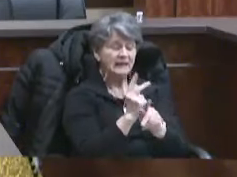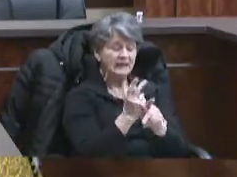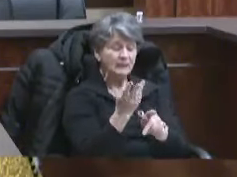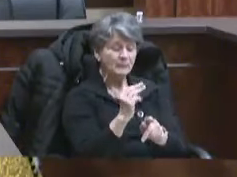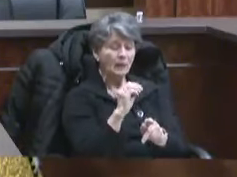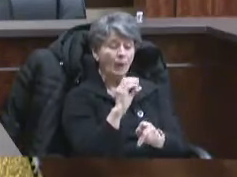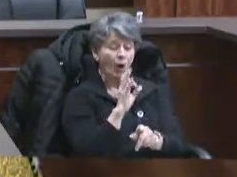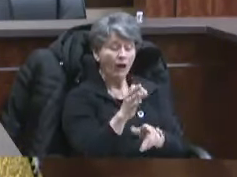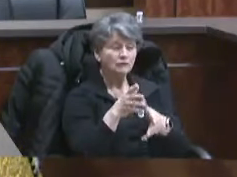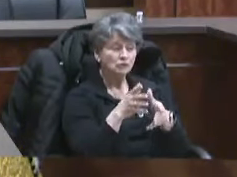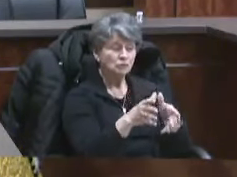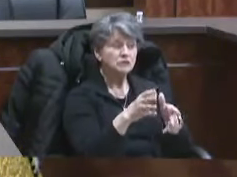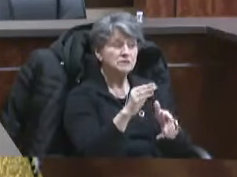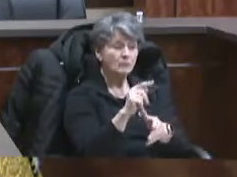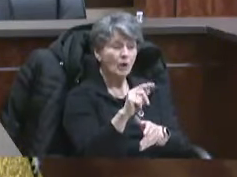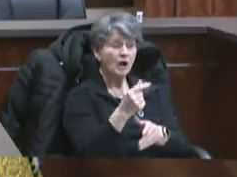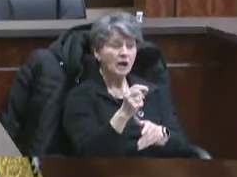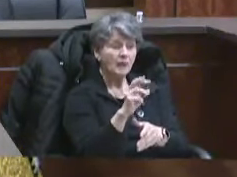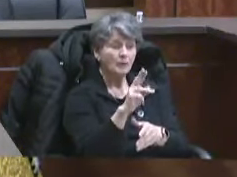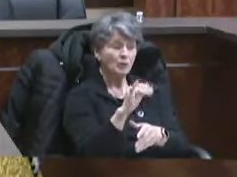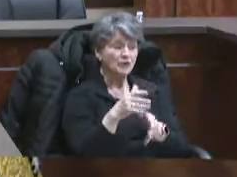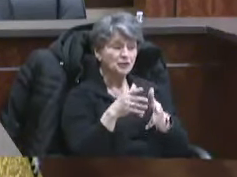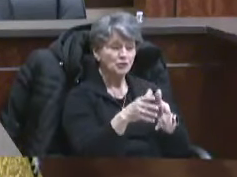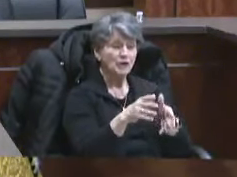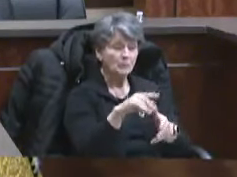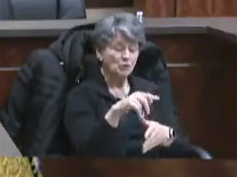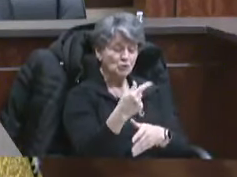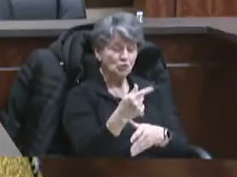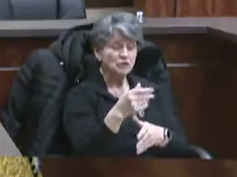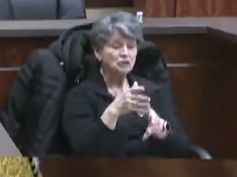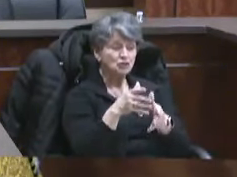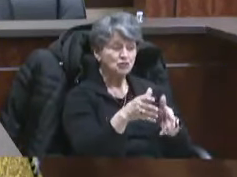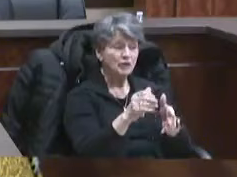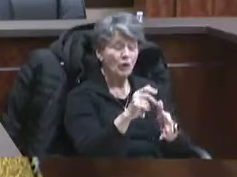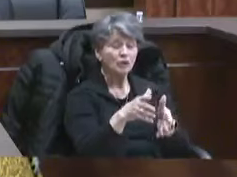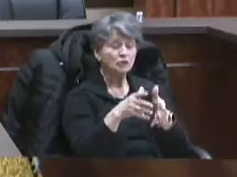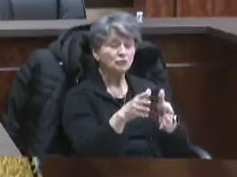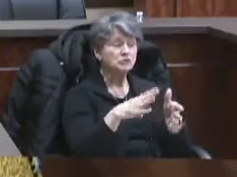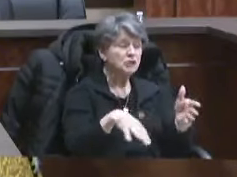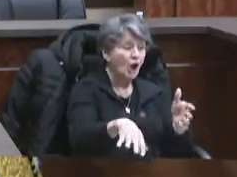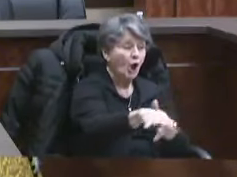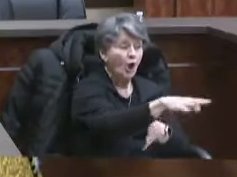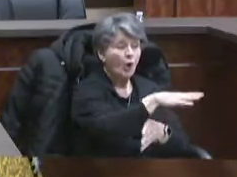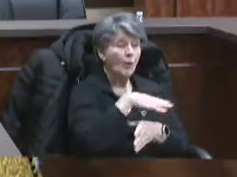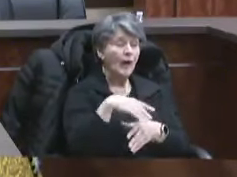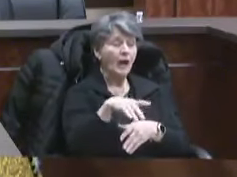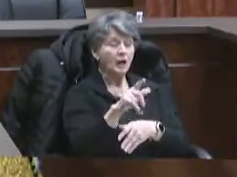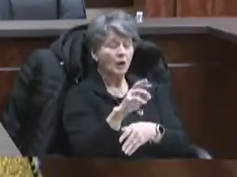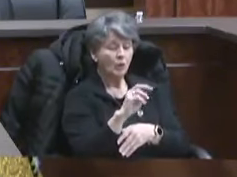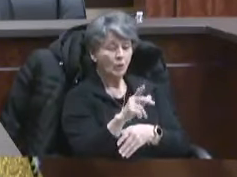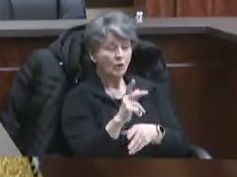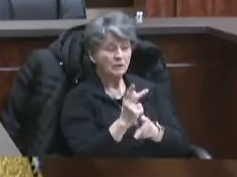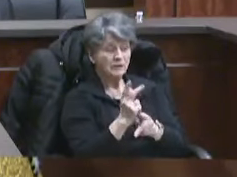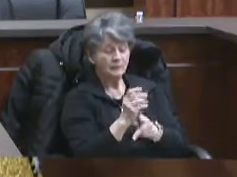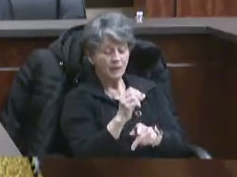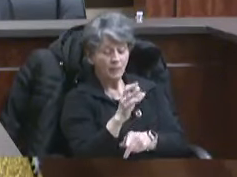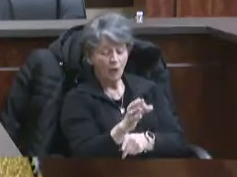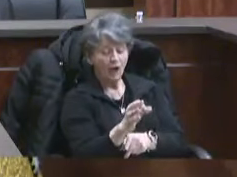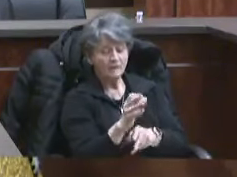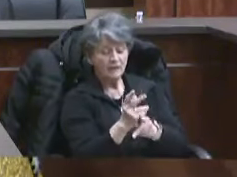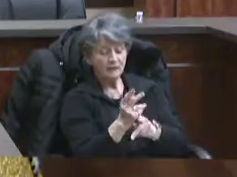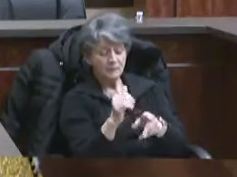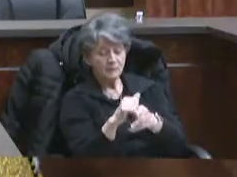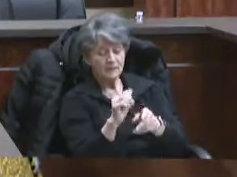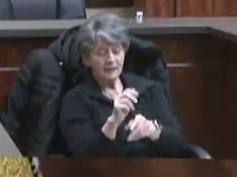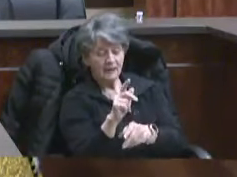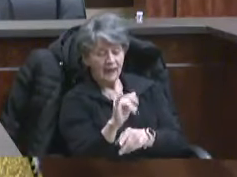streets, Montgomery Street, Prince George Street, all the streets around Laurel, if we could keep them off the streets, we could keep them in that alley. There's